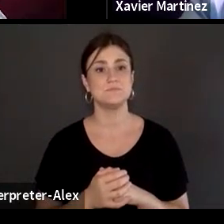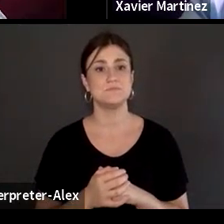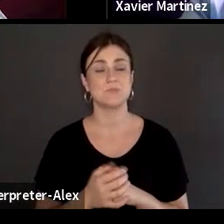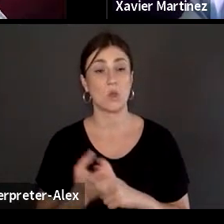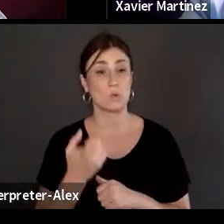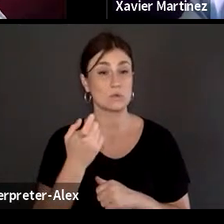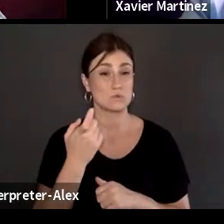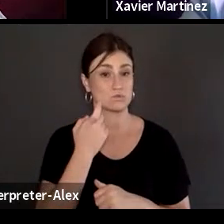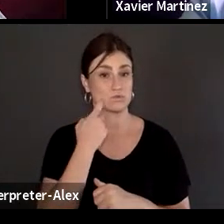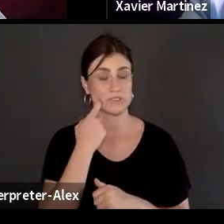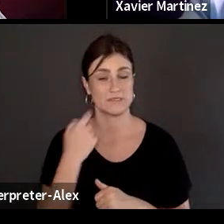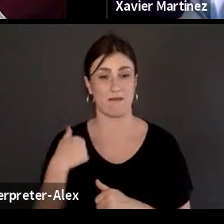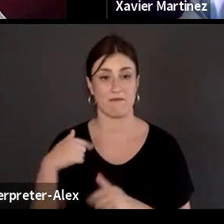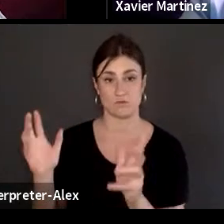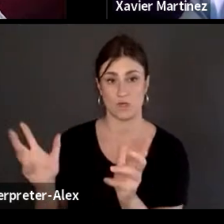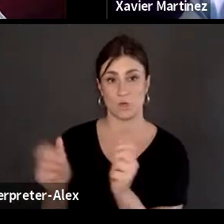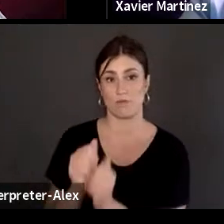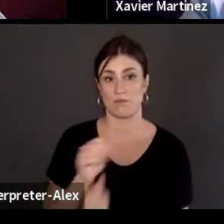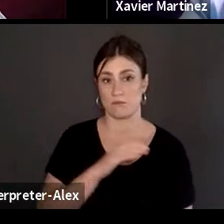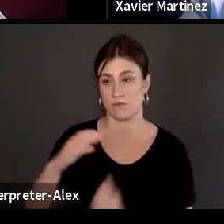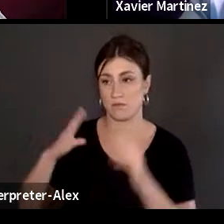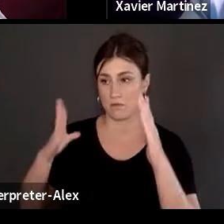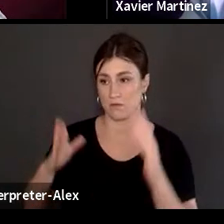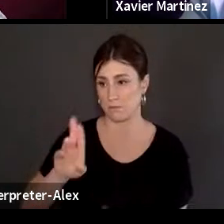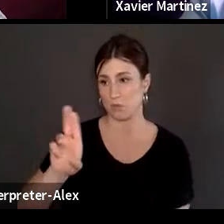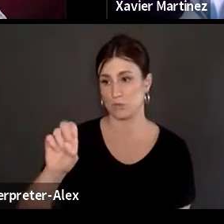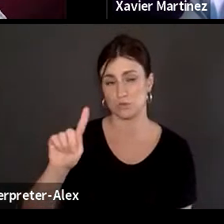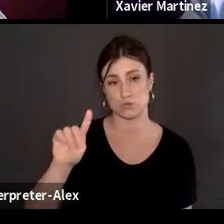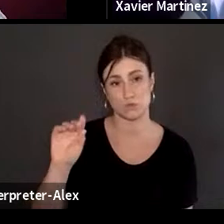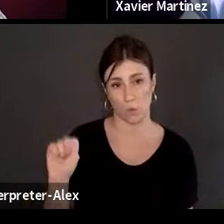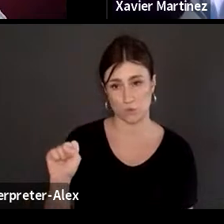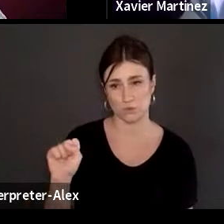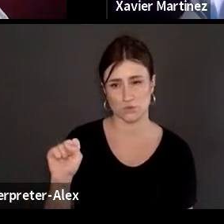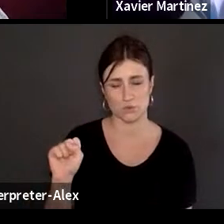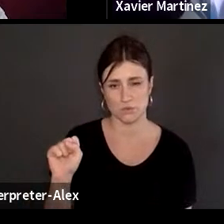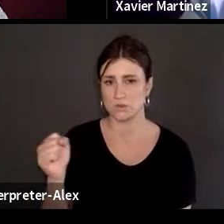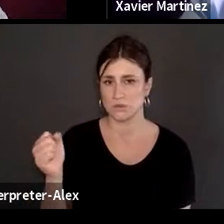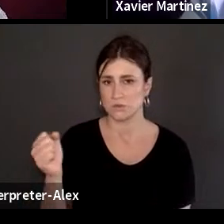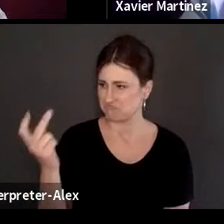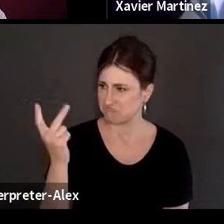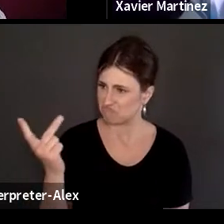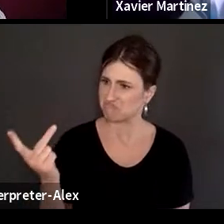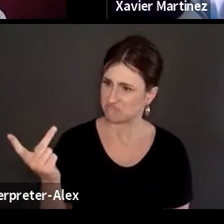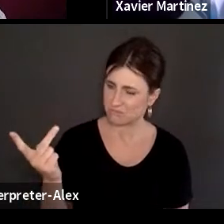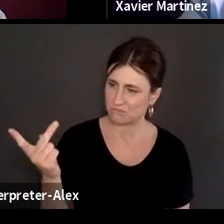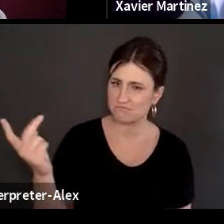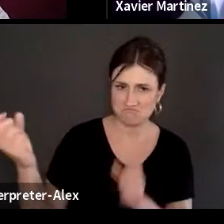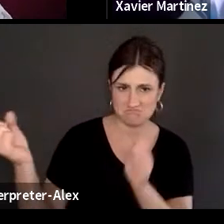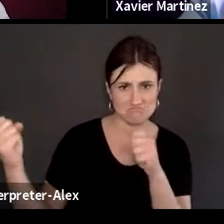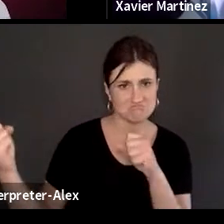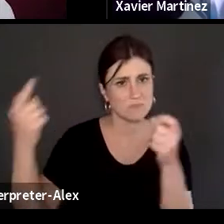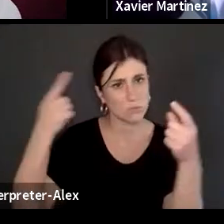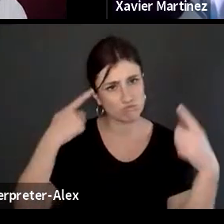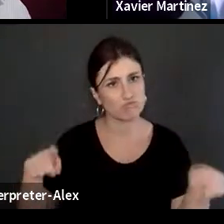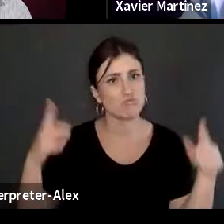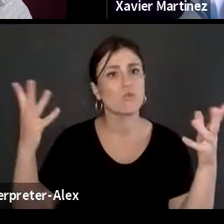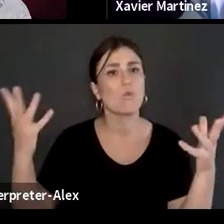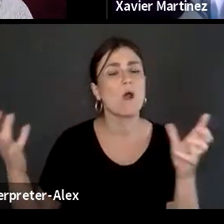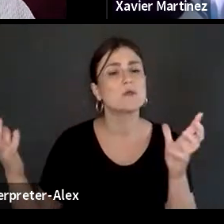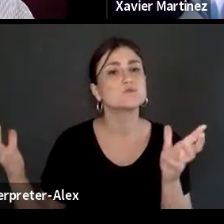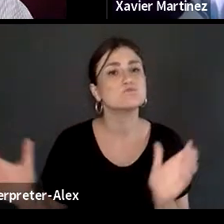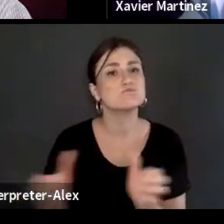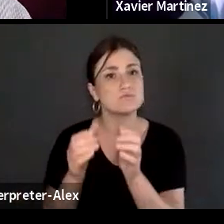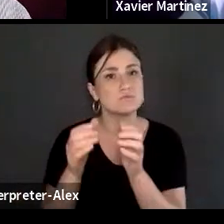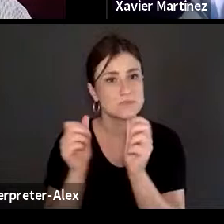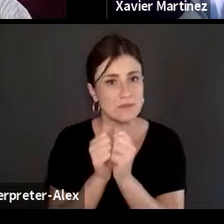with Commissioner Christine Bustos about that as well, to get together and maybe between our county manager and